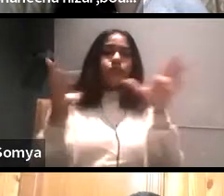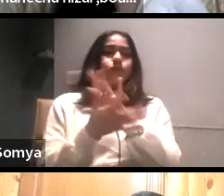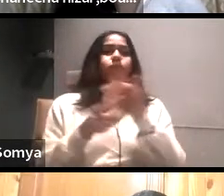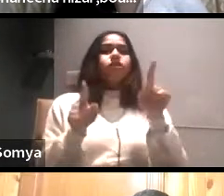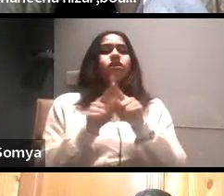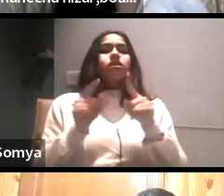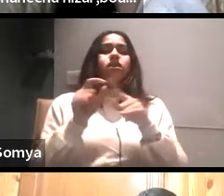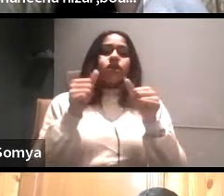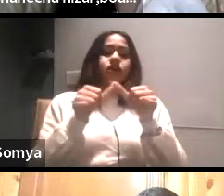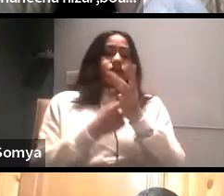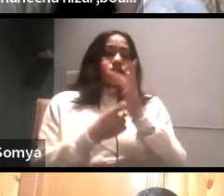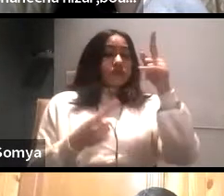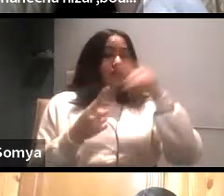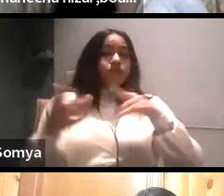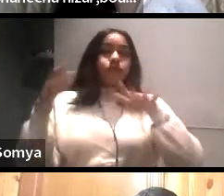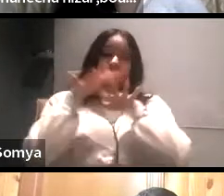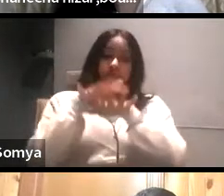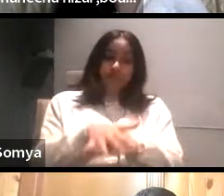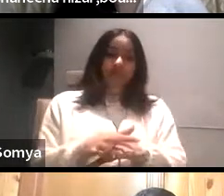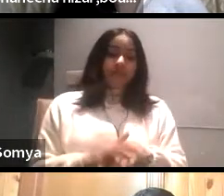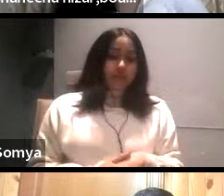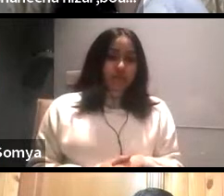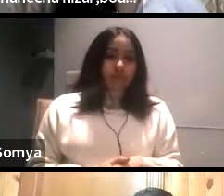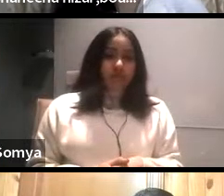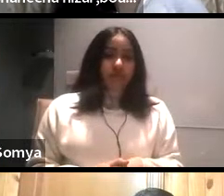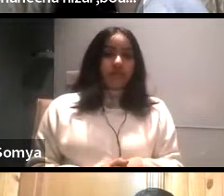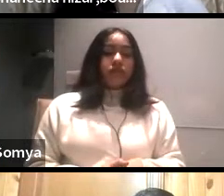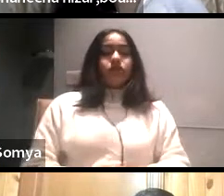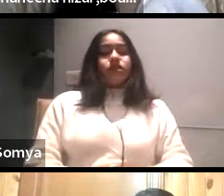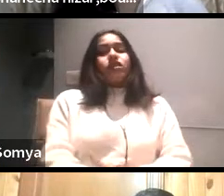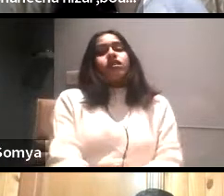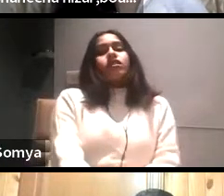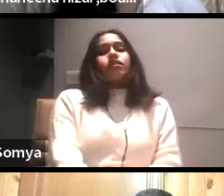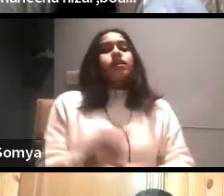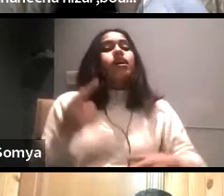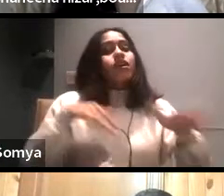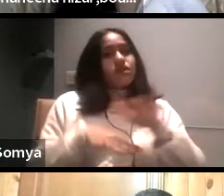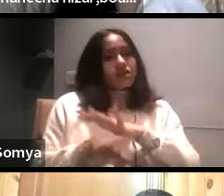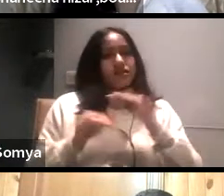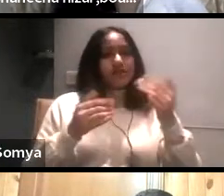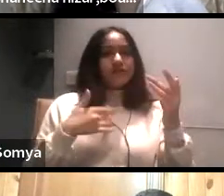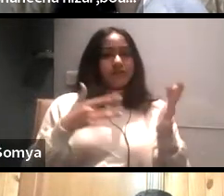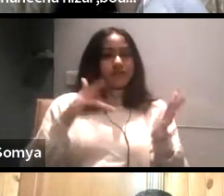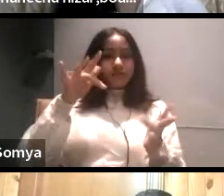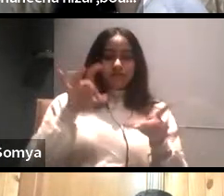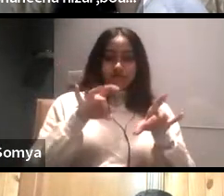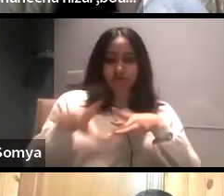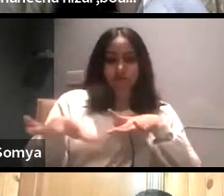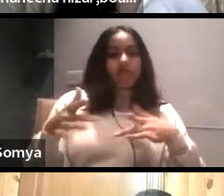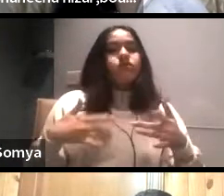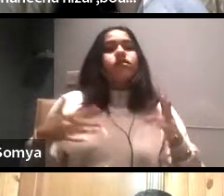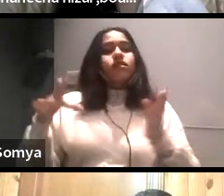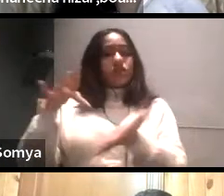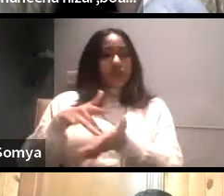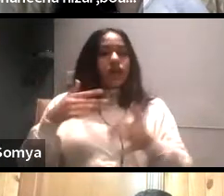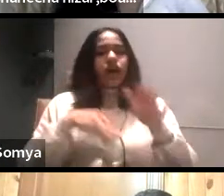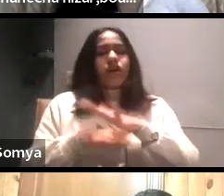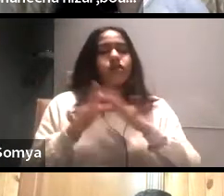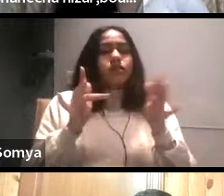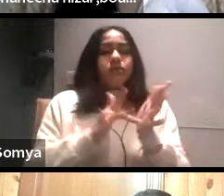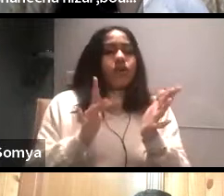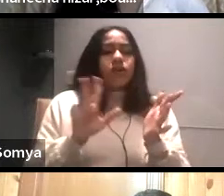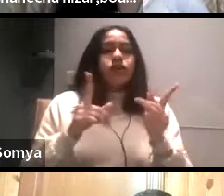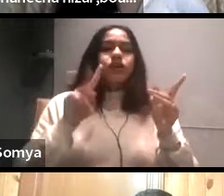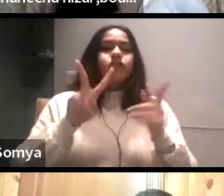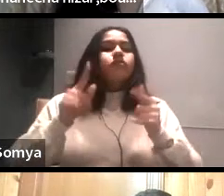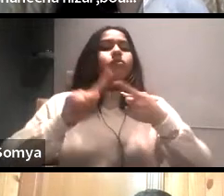inclusion. Now, I live in a city called Cardiff, which is the capital of Wales. So I'm into Wales. I'm also